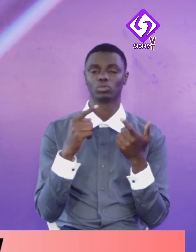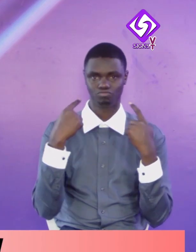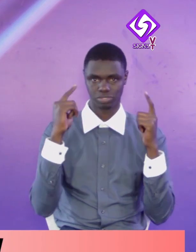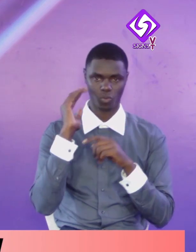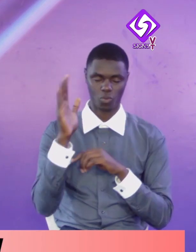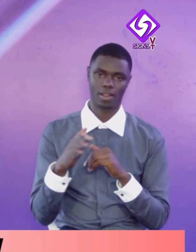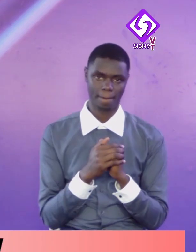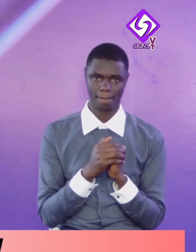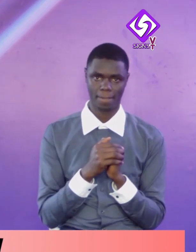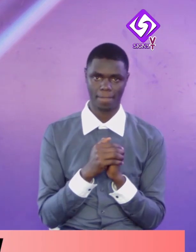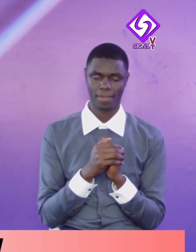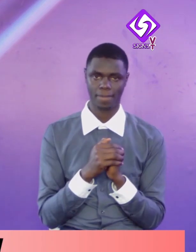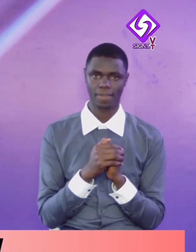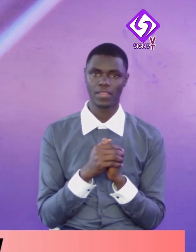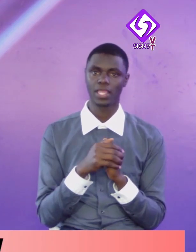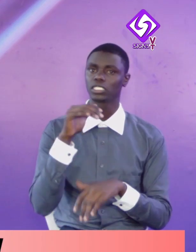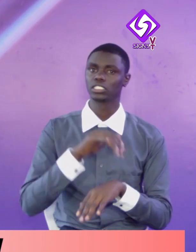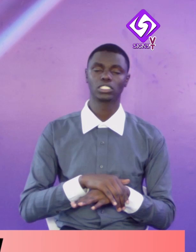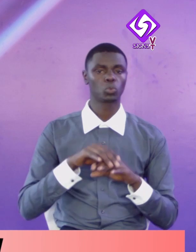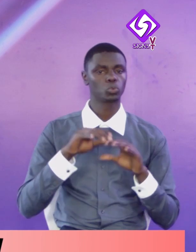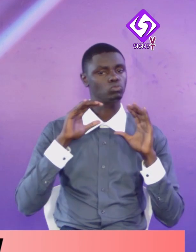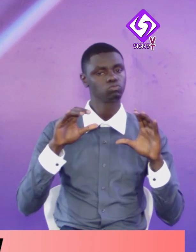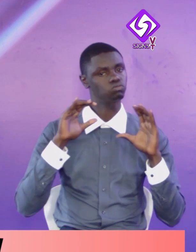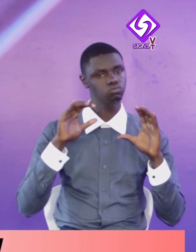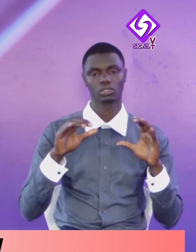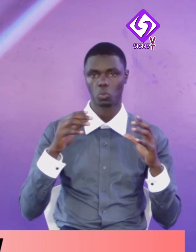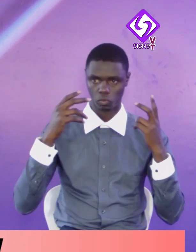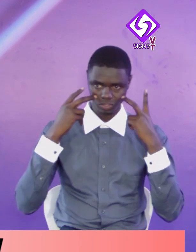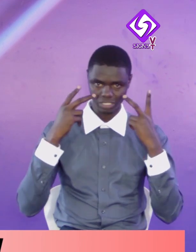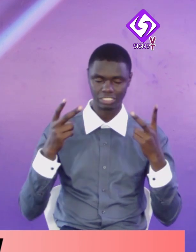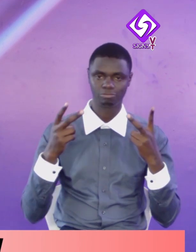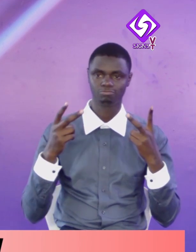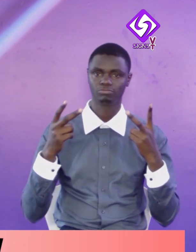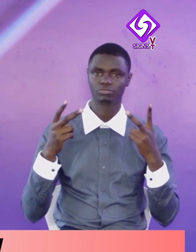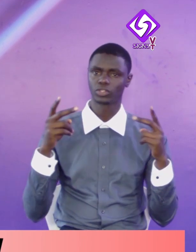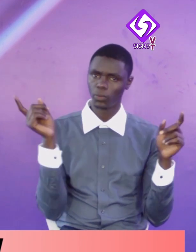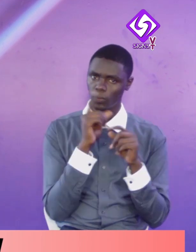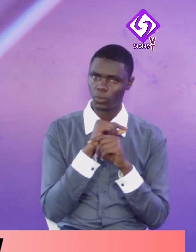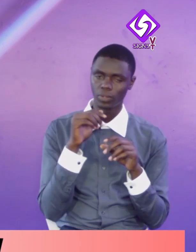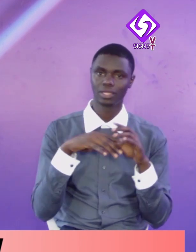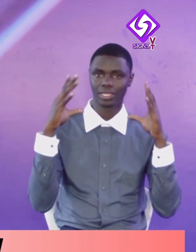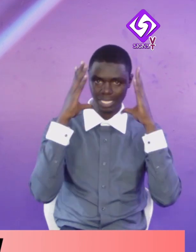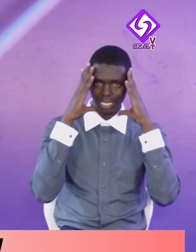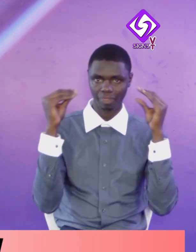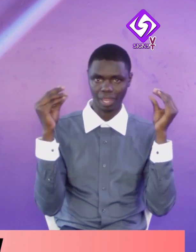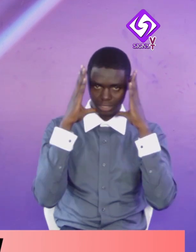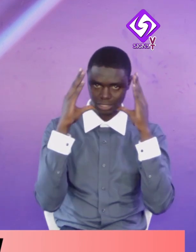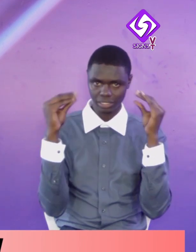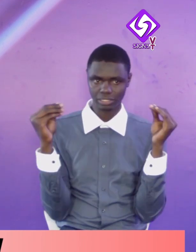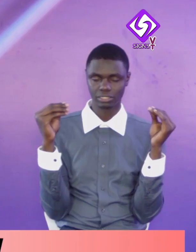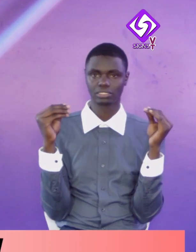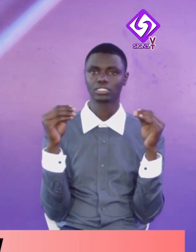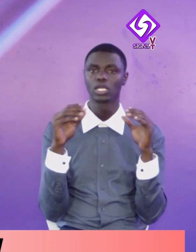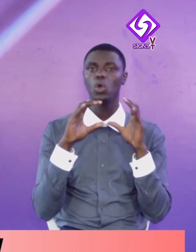Because he is a good coach. We've seen him even in Netherlands while